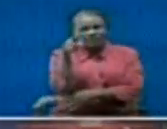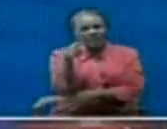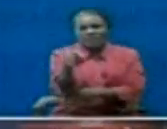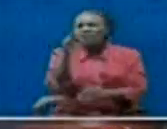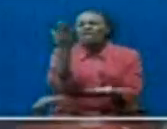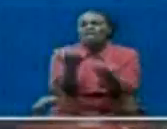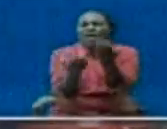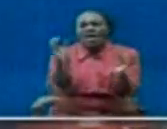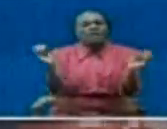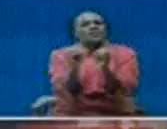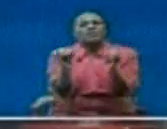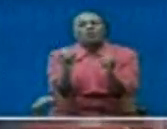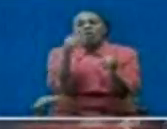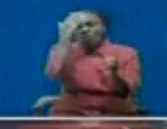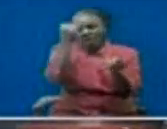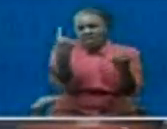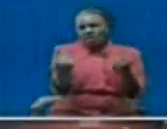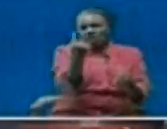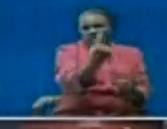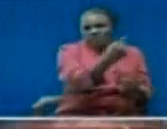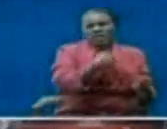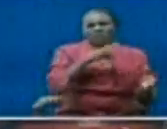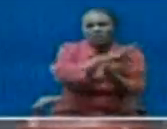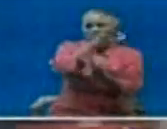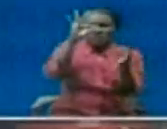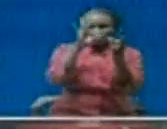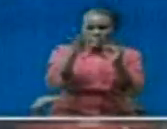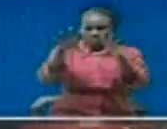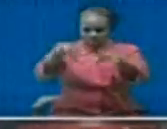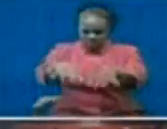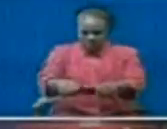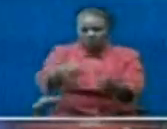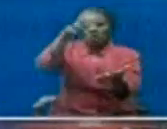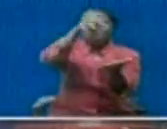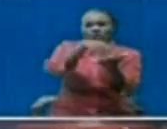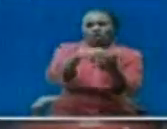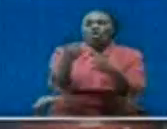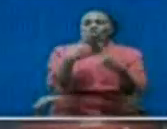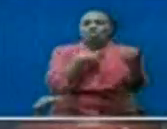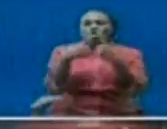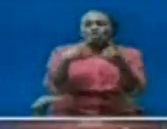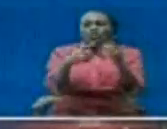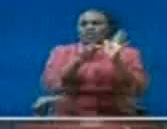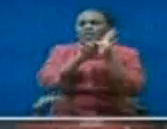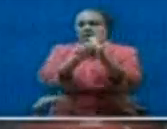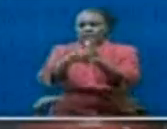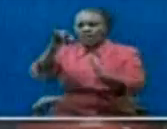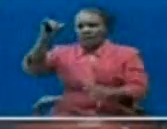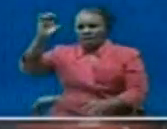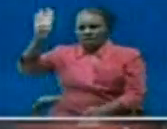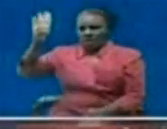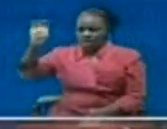unclear, because each of these issues comes with specific and inherent circumstances. When you talk about the, if, for example, the issue is the